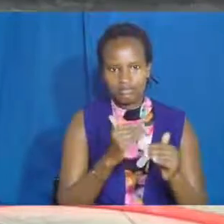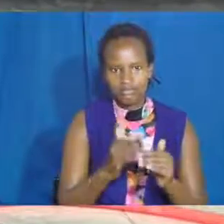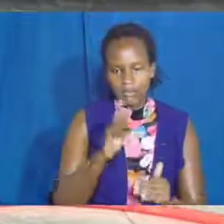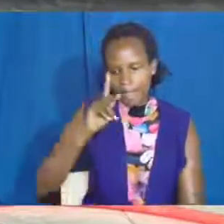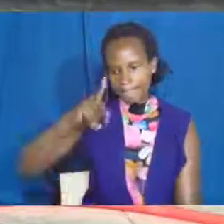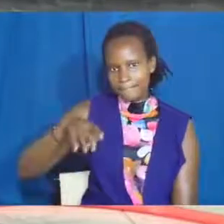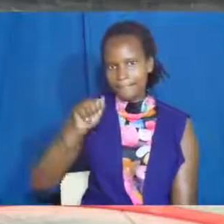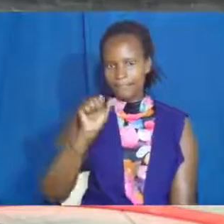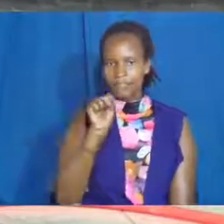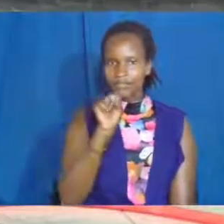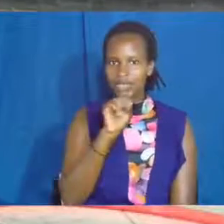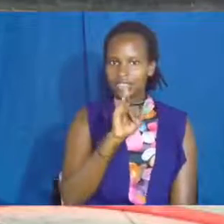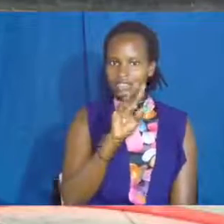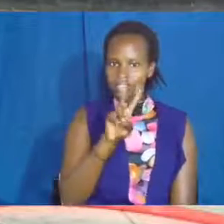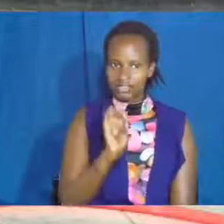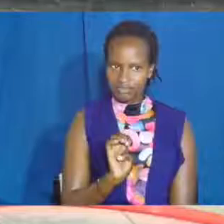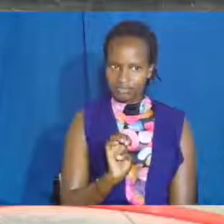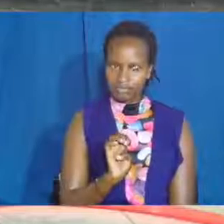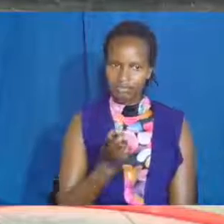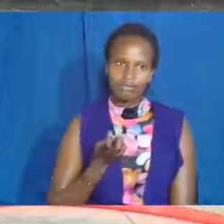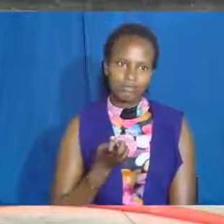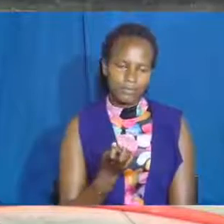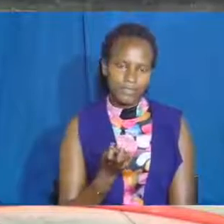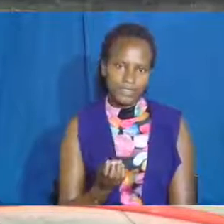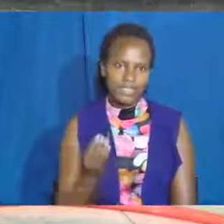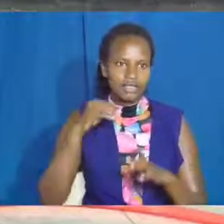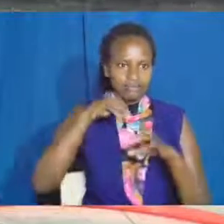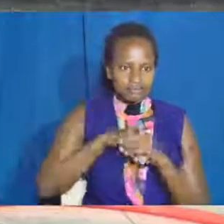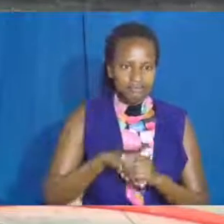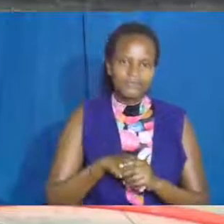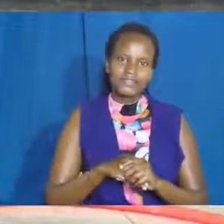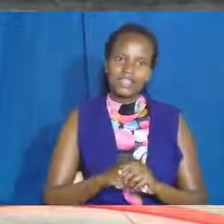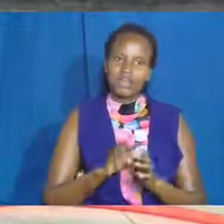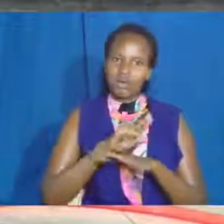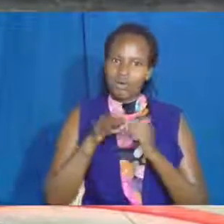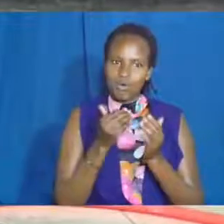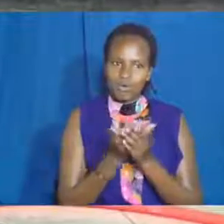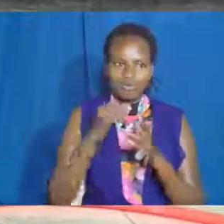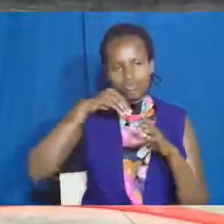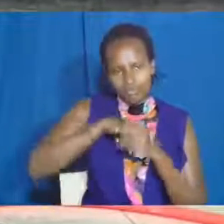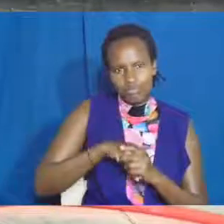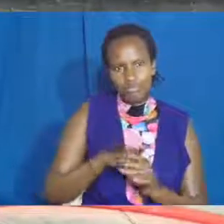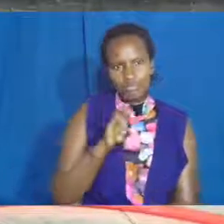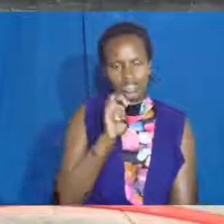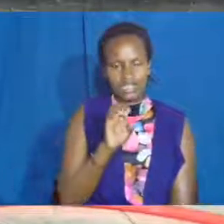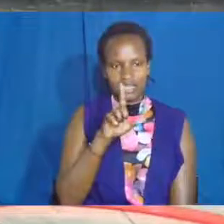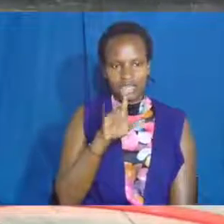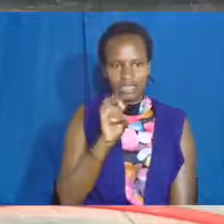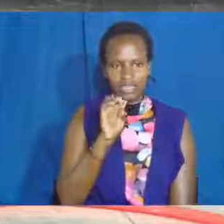It involves the movement of molecules or ions or particles or gases along electronic